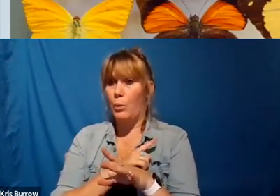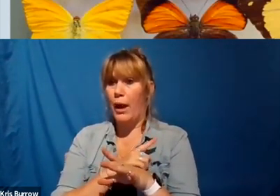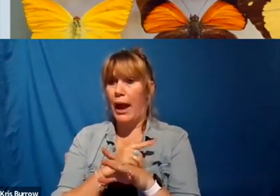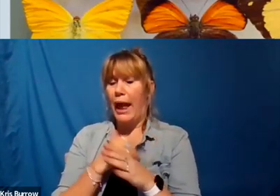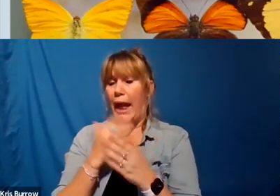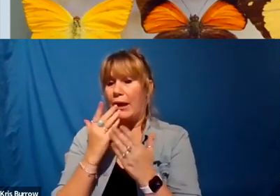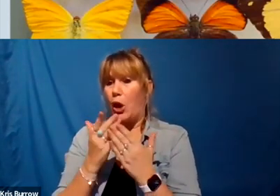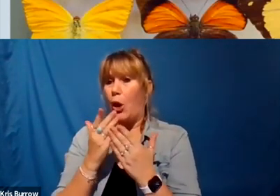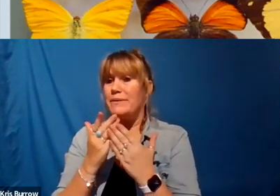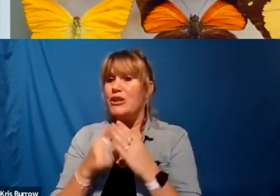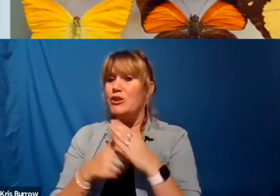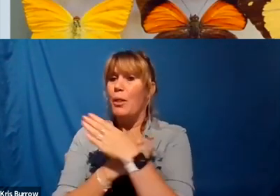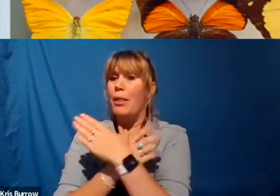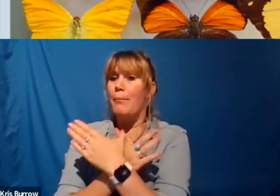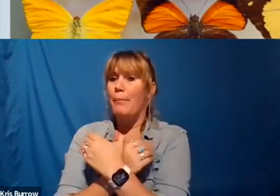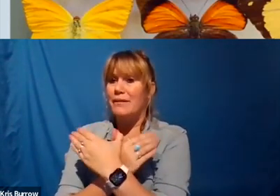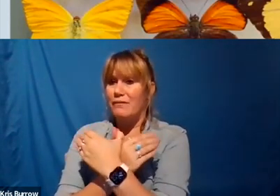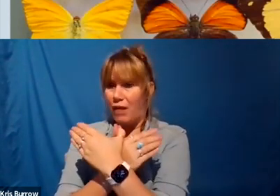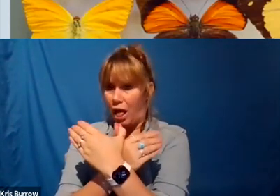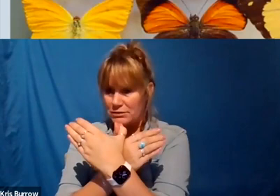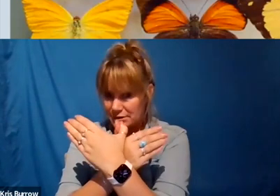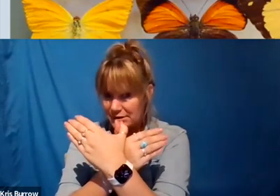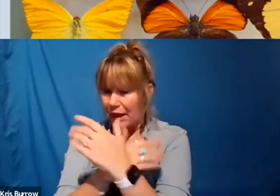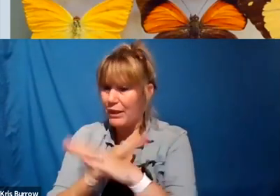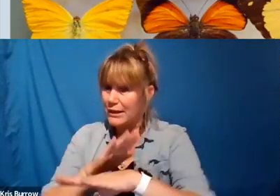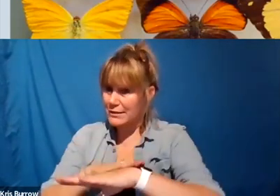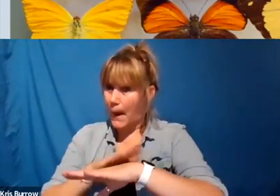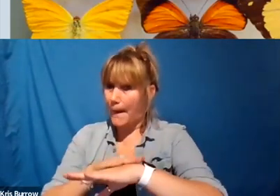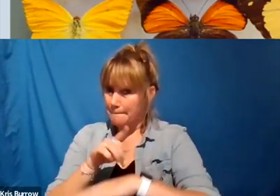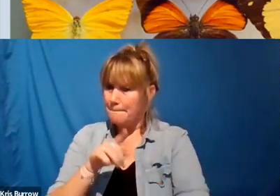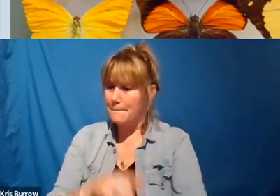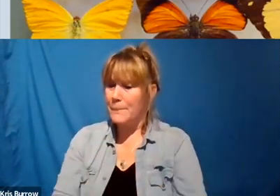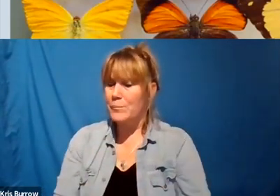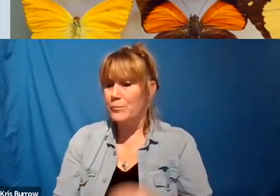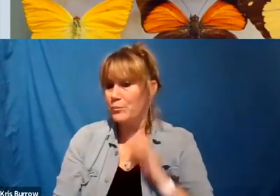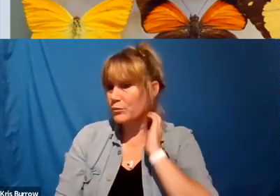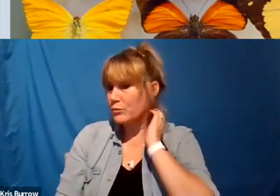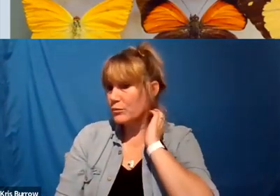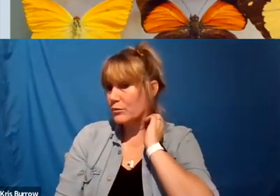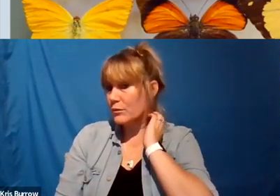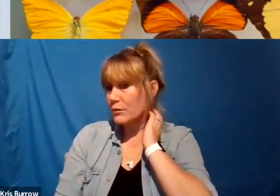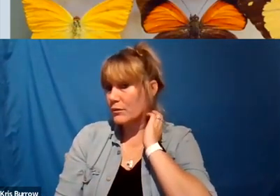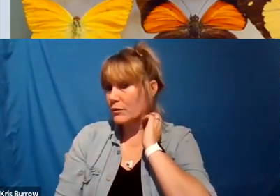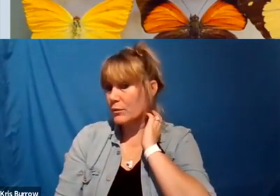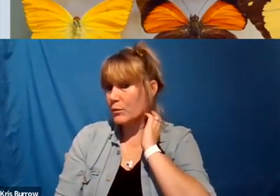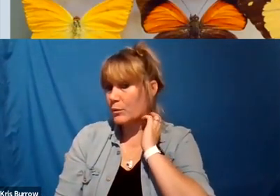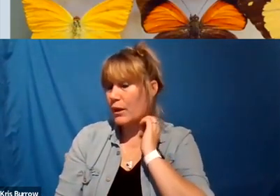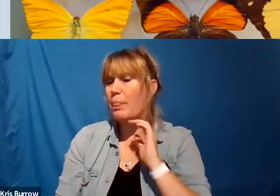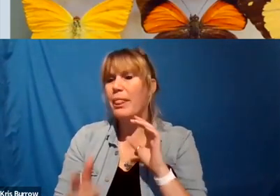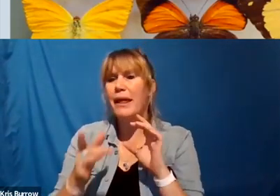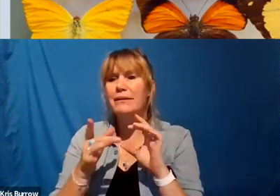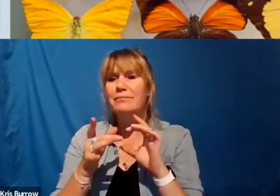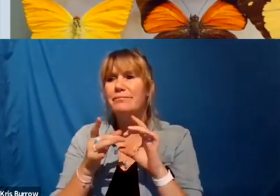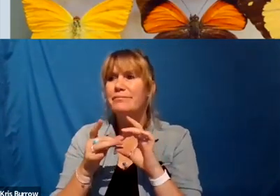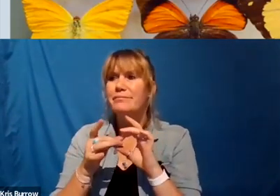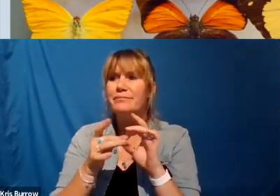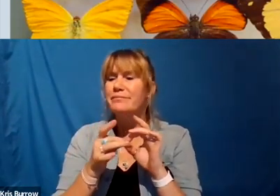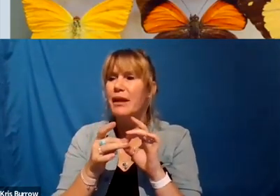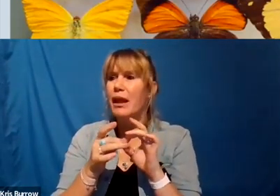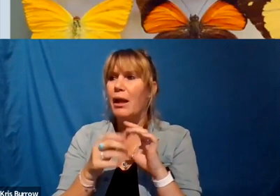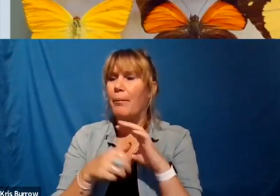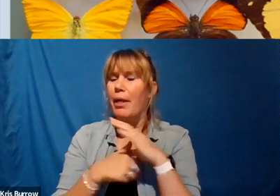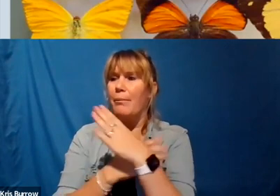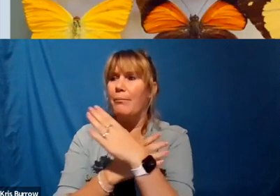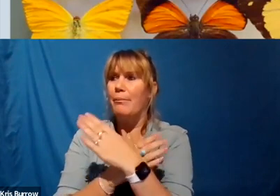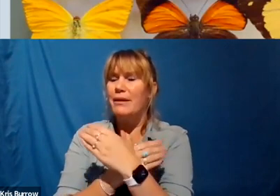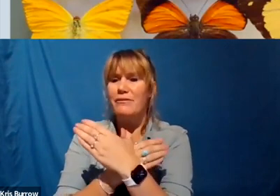with butterflies and moths at the time, and partly because there's something about the Victorian butterfly collecting mania that,